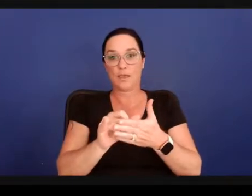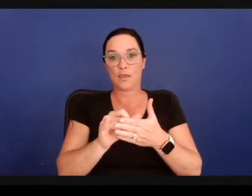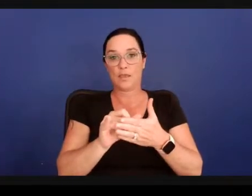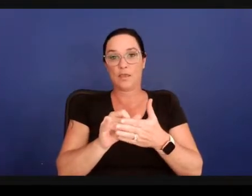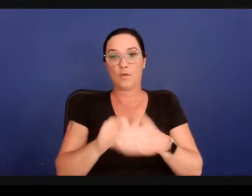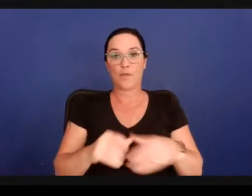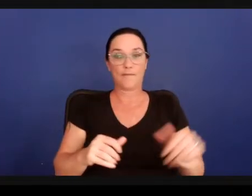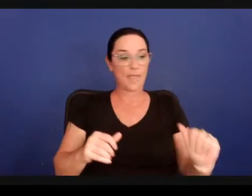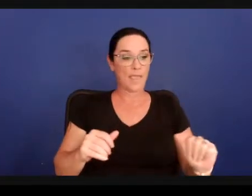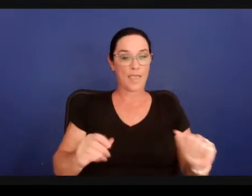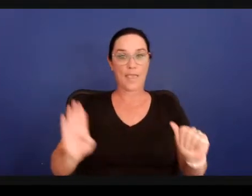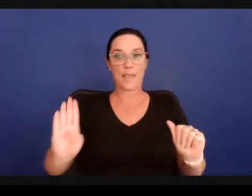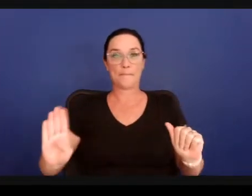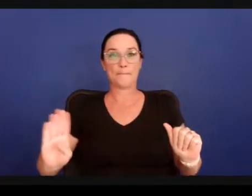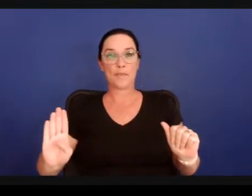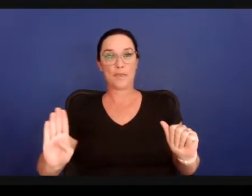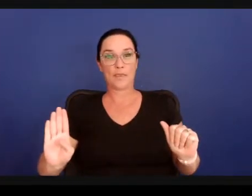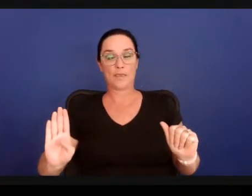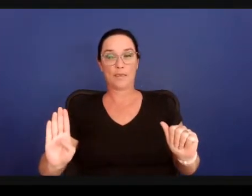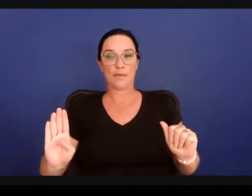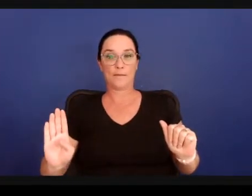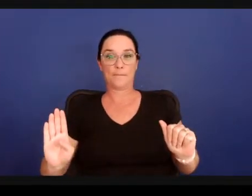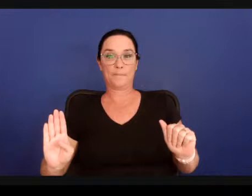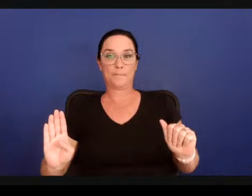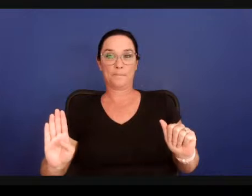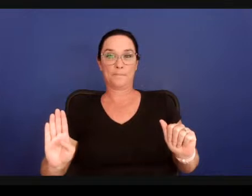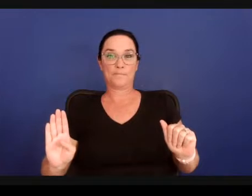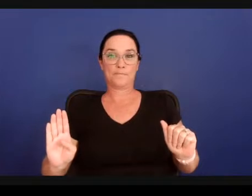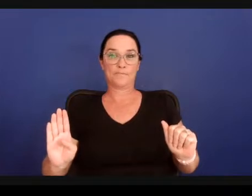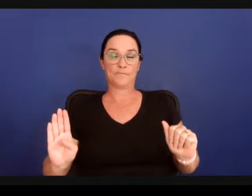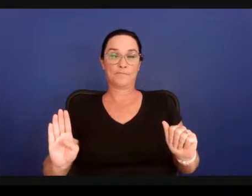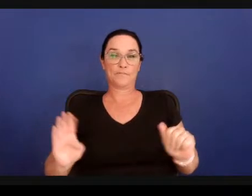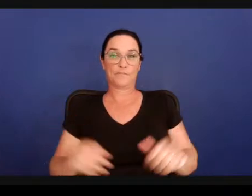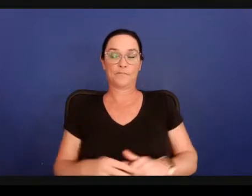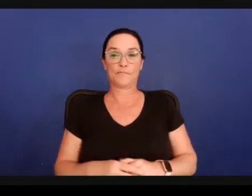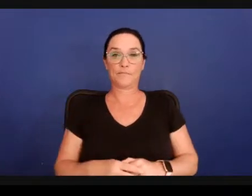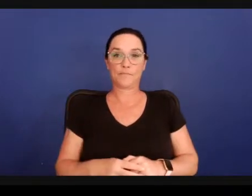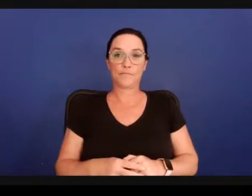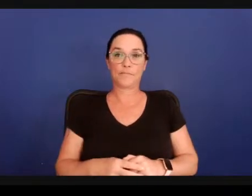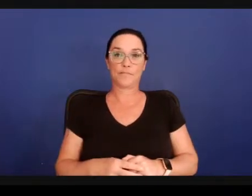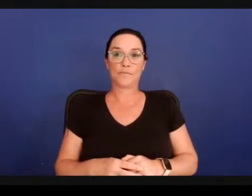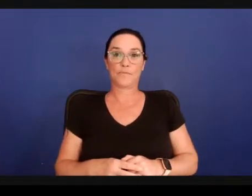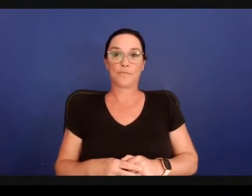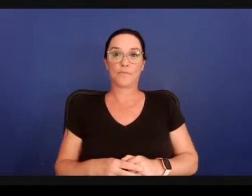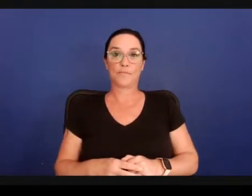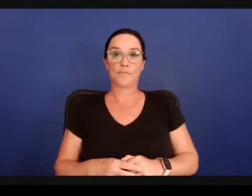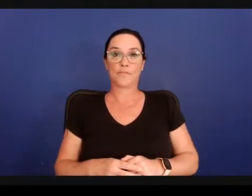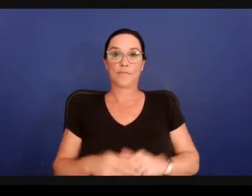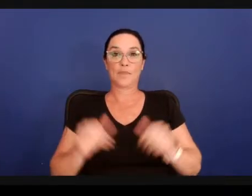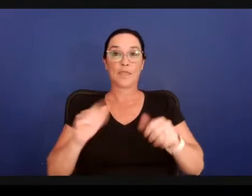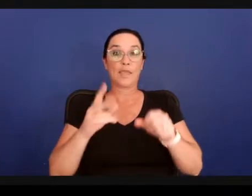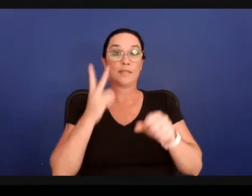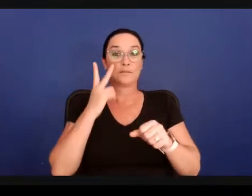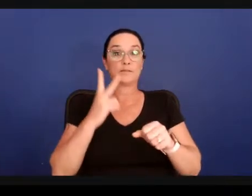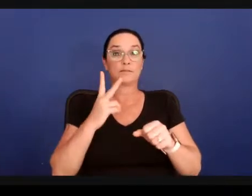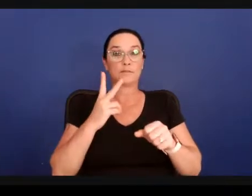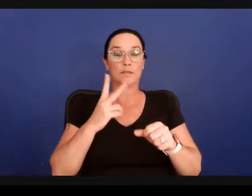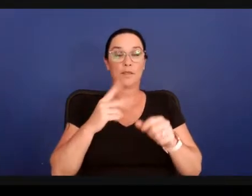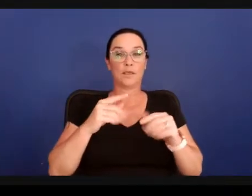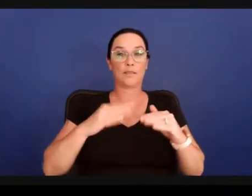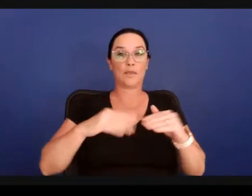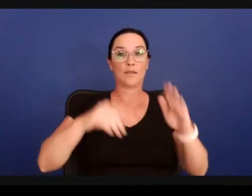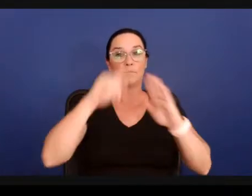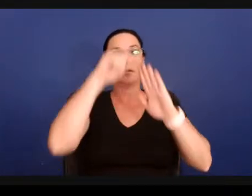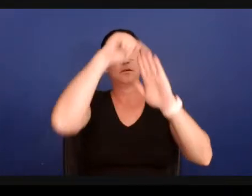on the right. Here we see the full range of depths of these earthquakes from left to